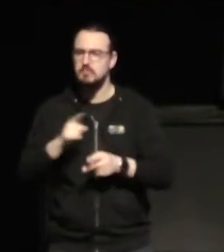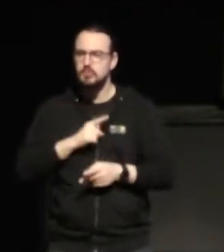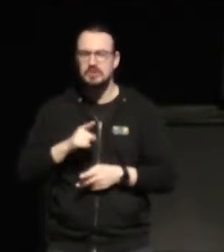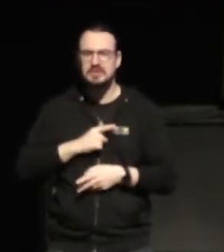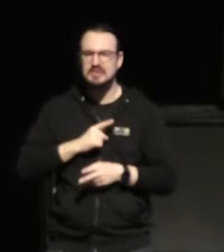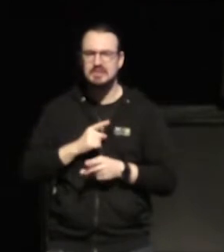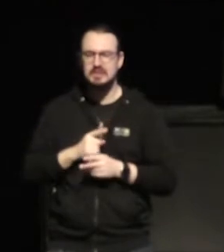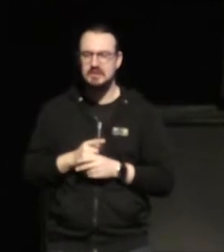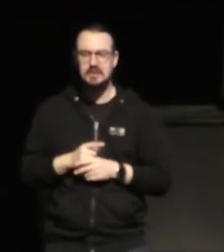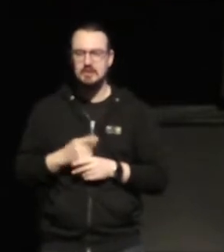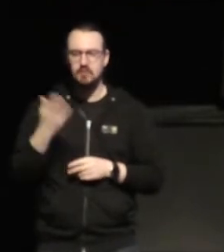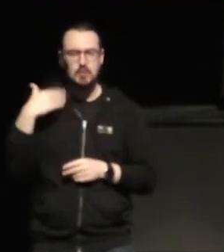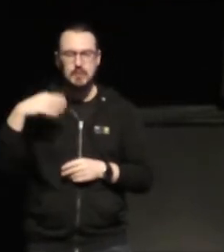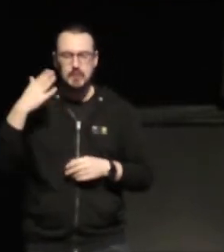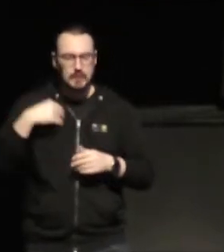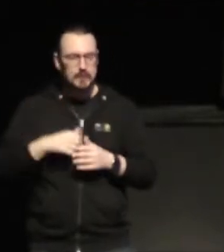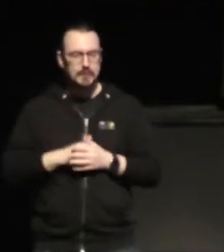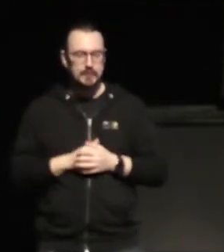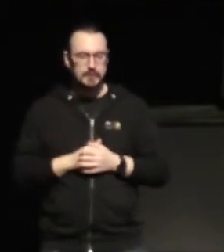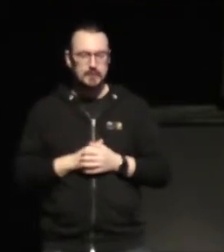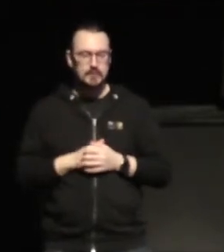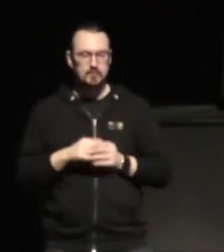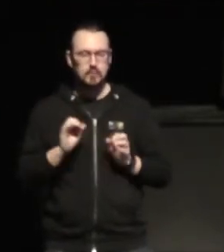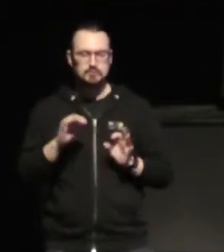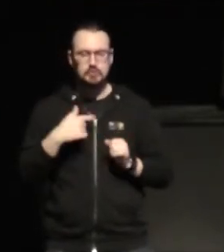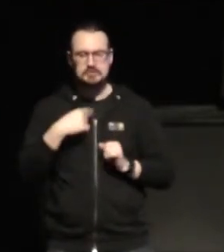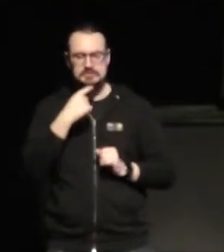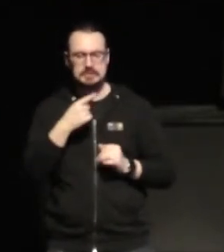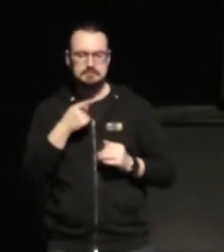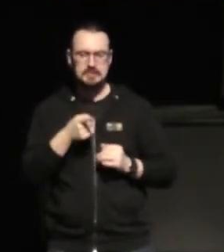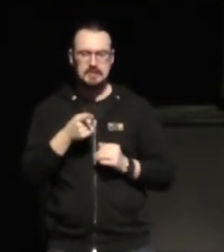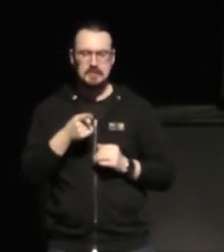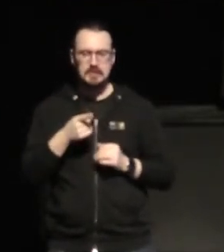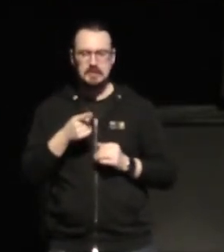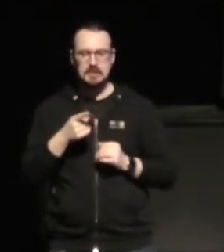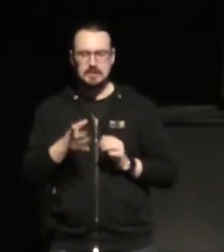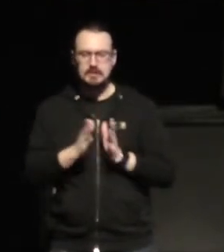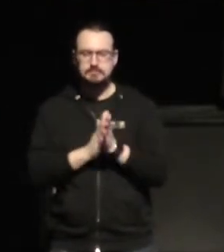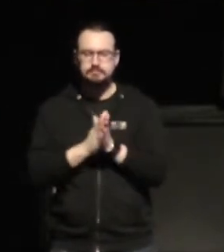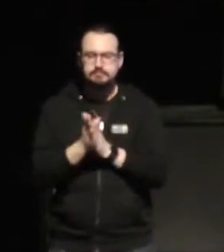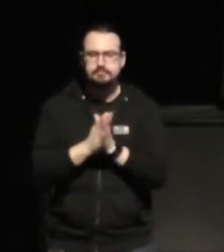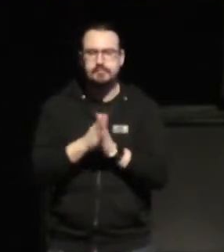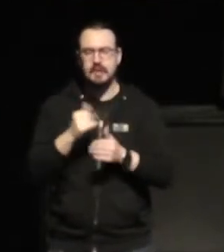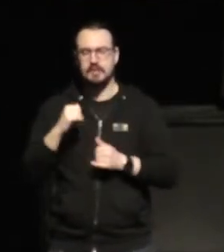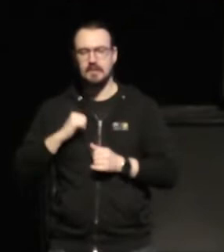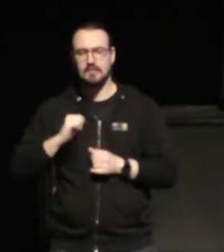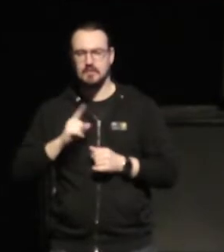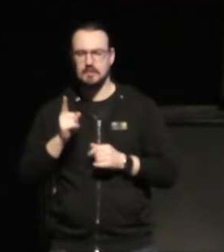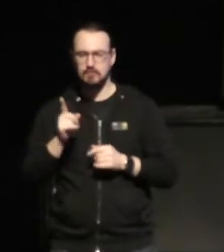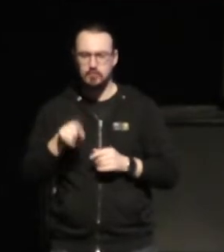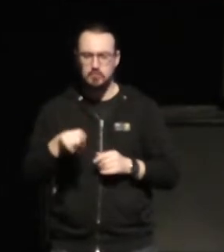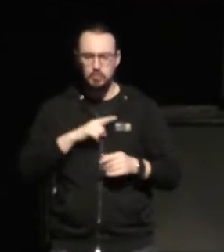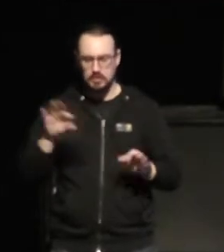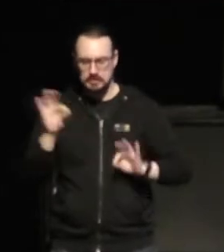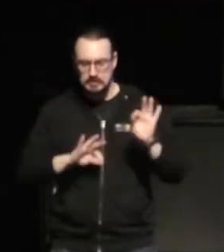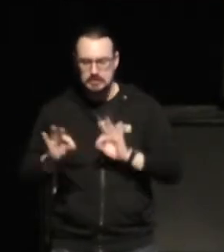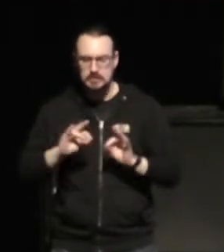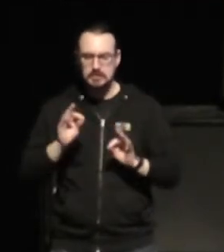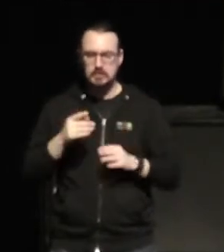being this how can I say this encouragement of using too many chemicals